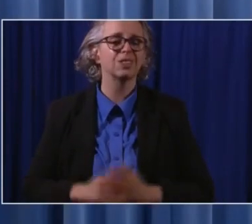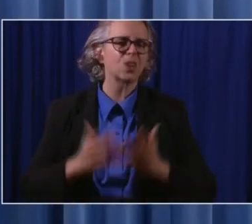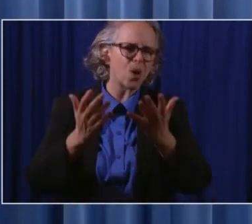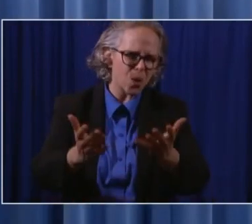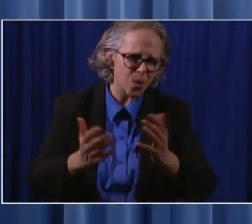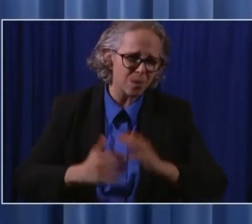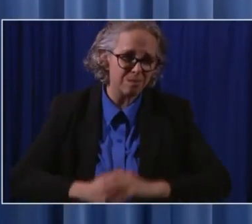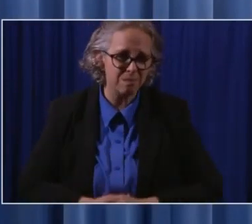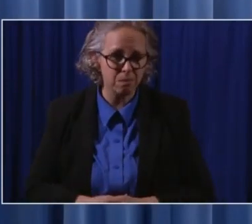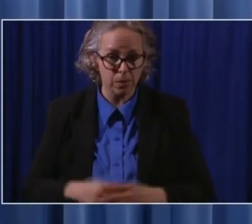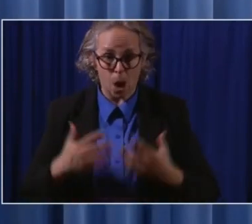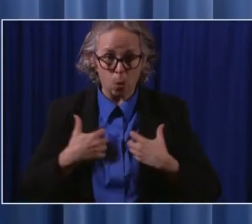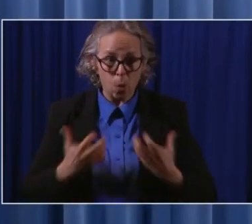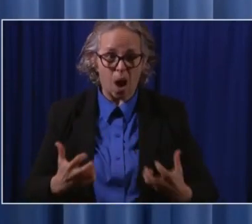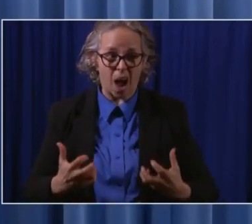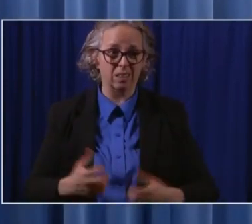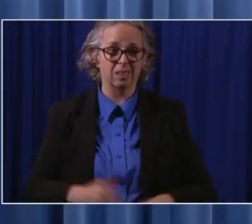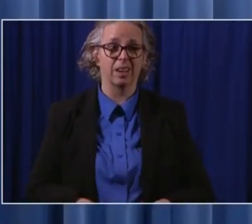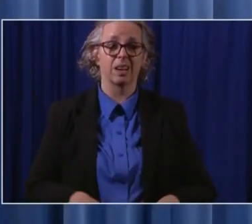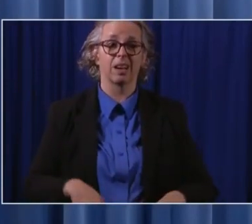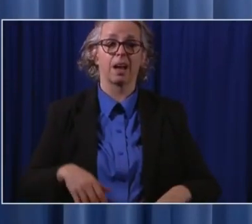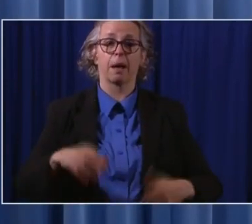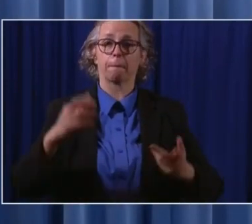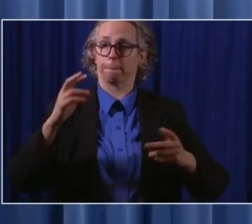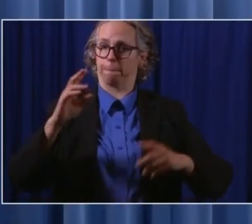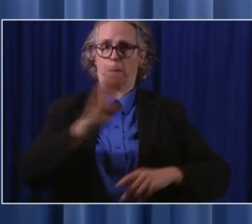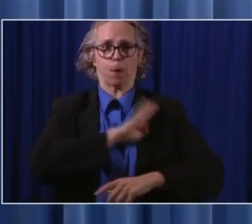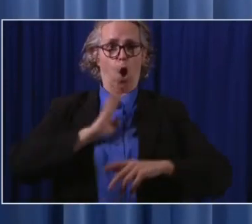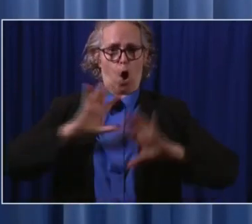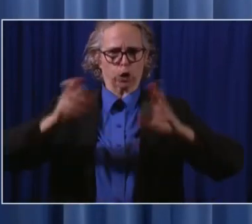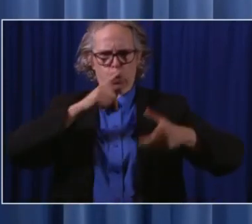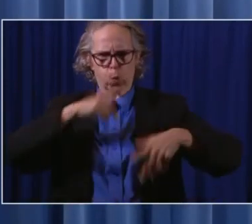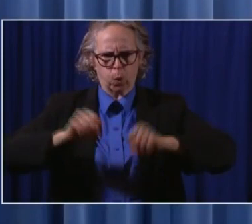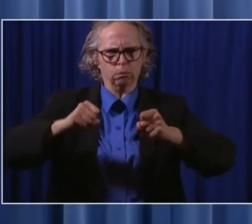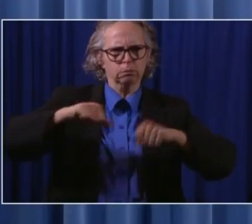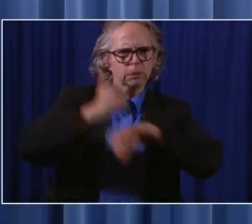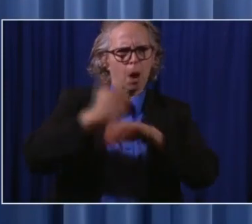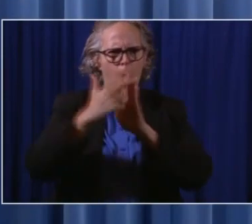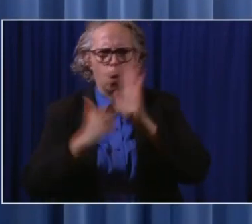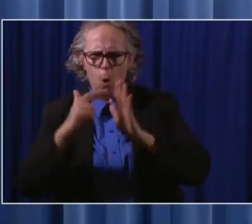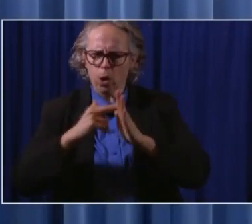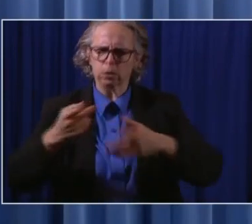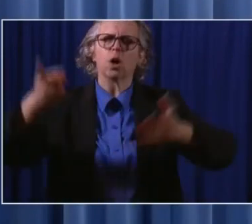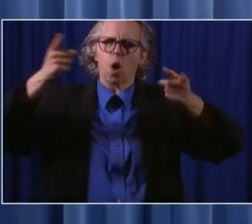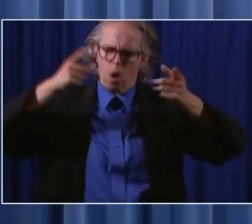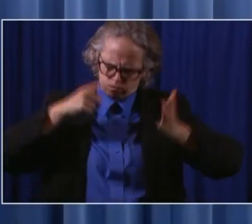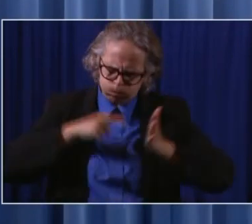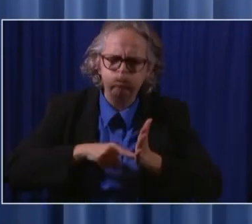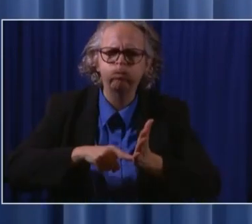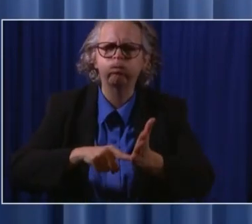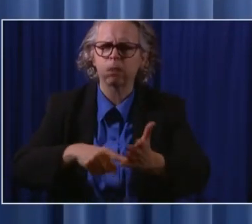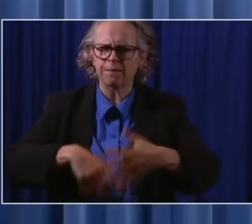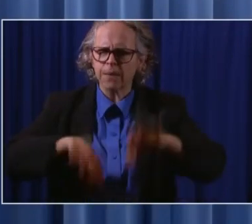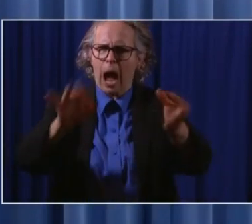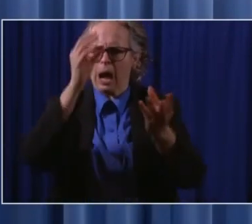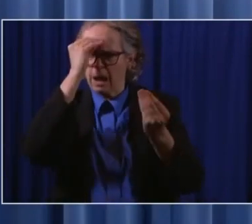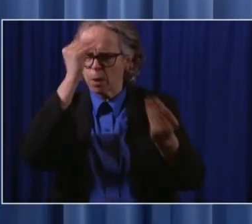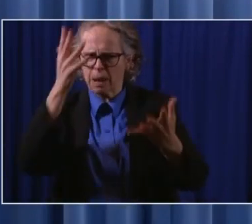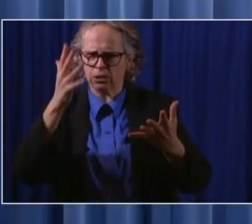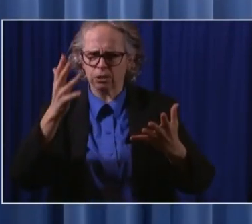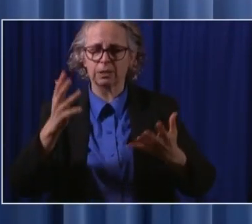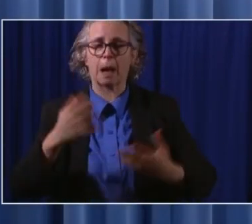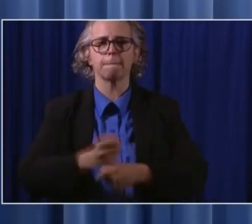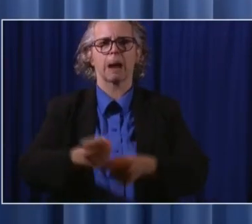our regulators in Ohio to do what they should do, which is seek the truth, get the information, make a